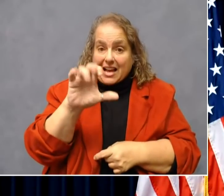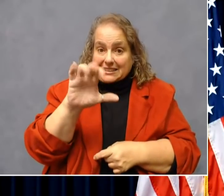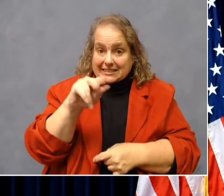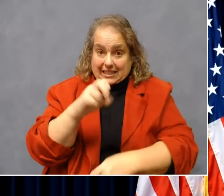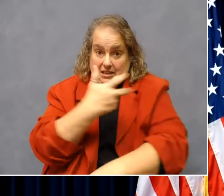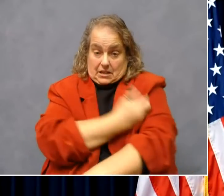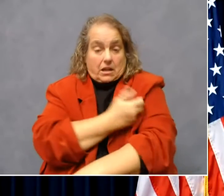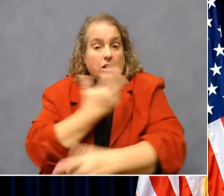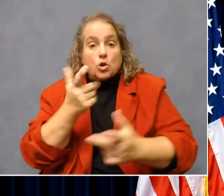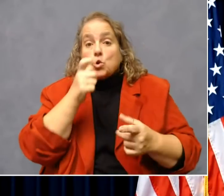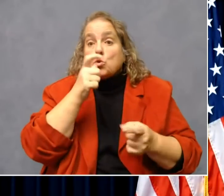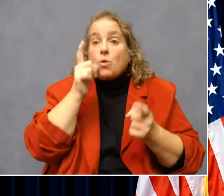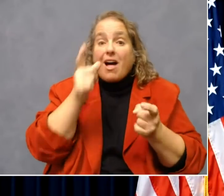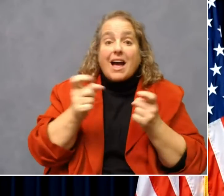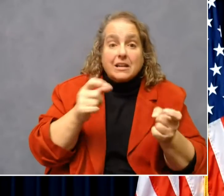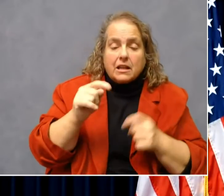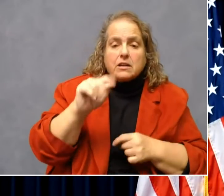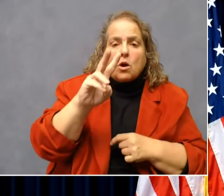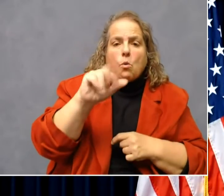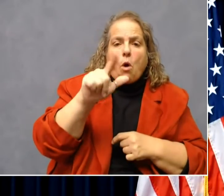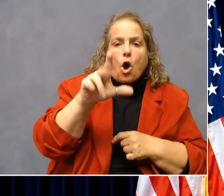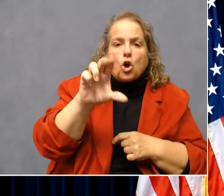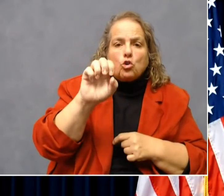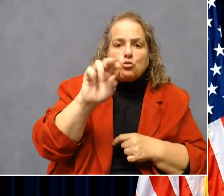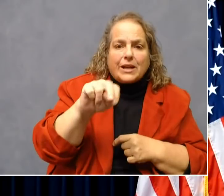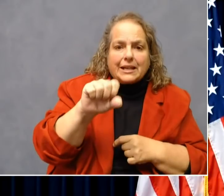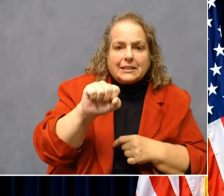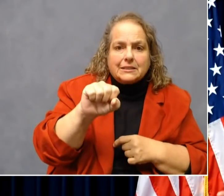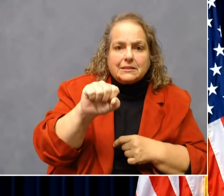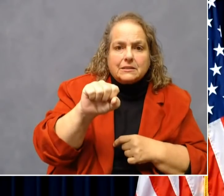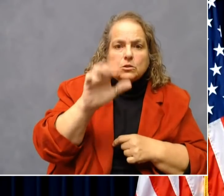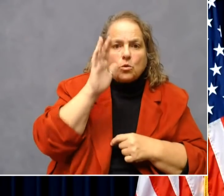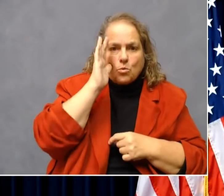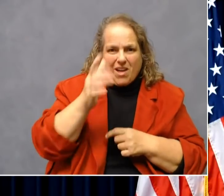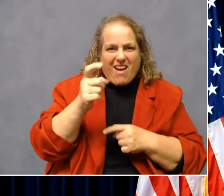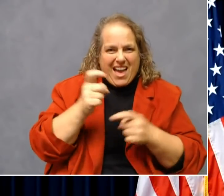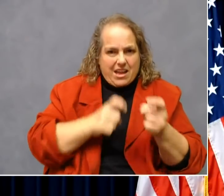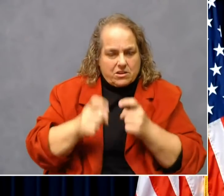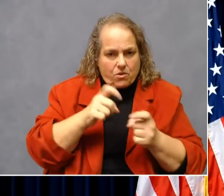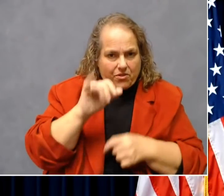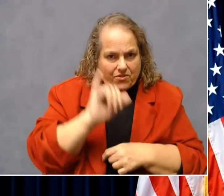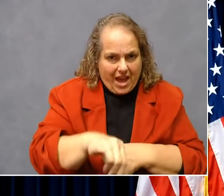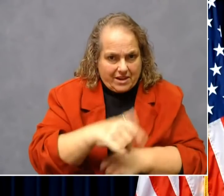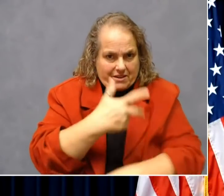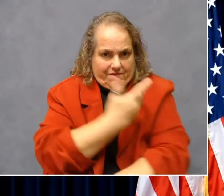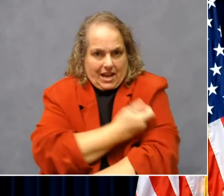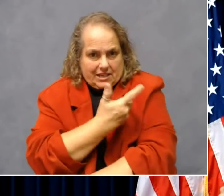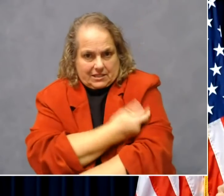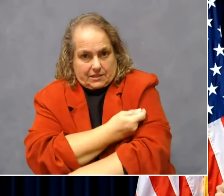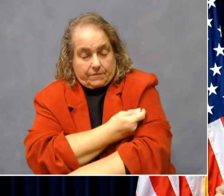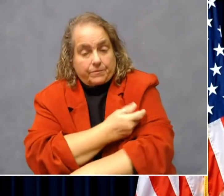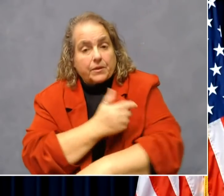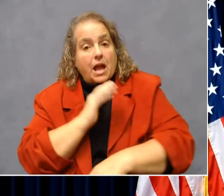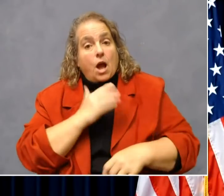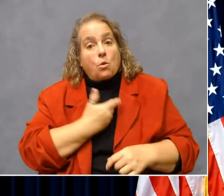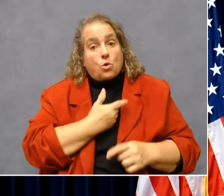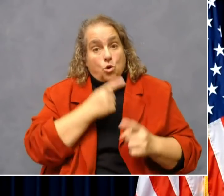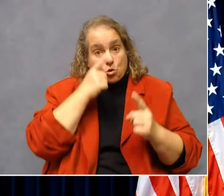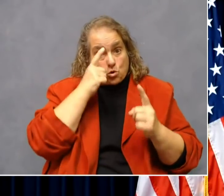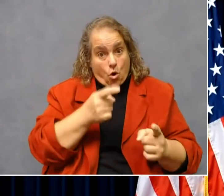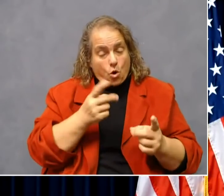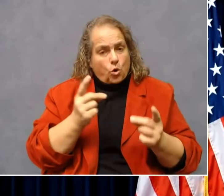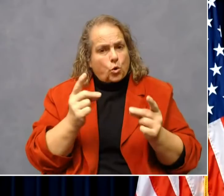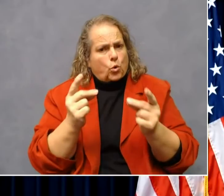as they've contracted to with the federal government. Our goal is to quickly vaccinate the most